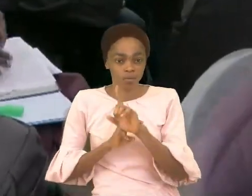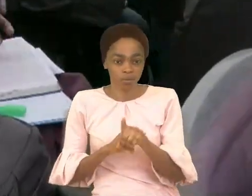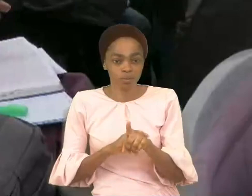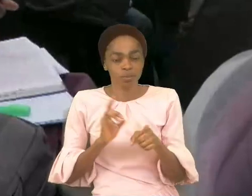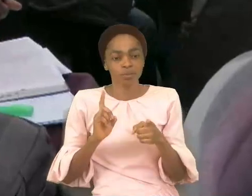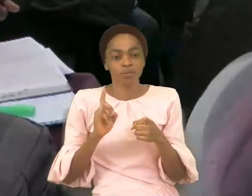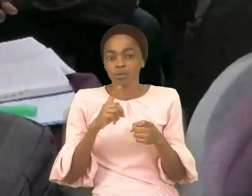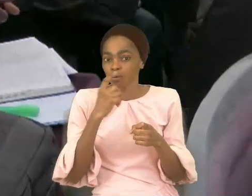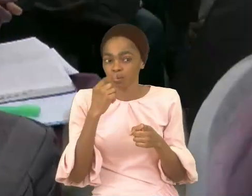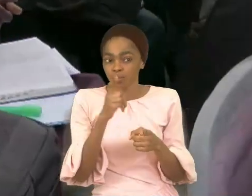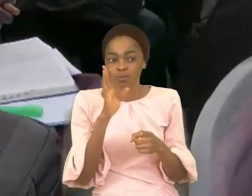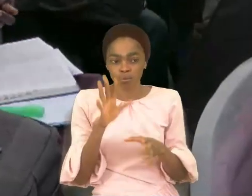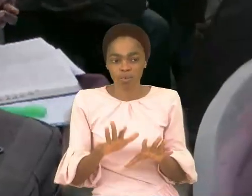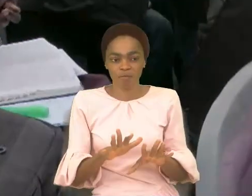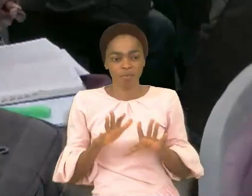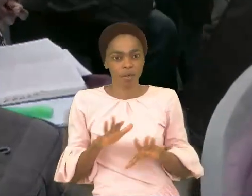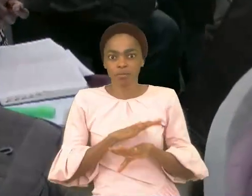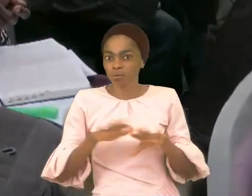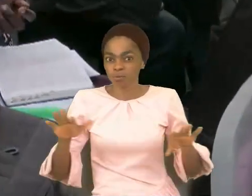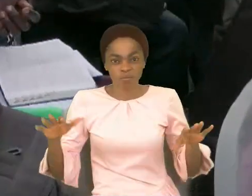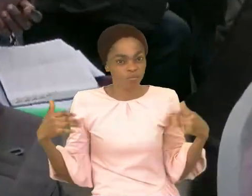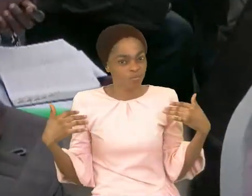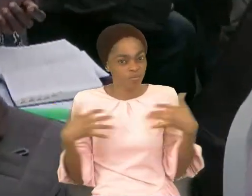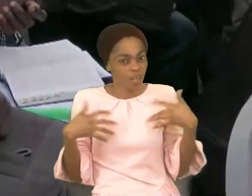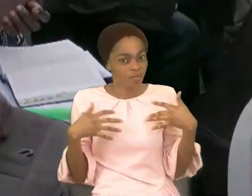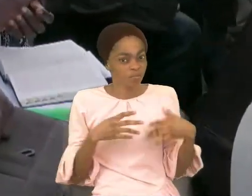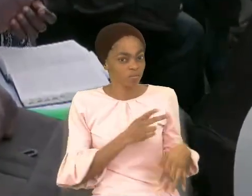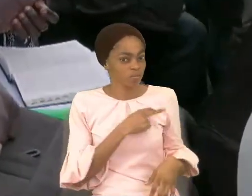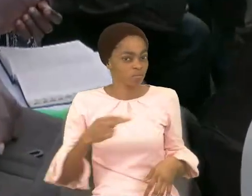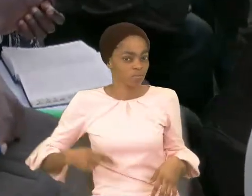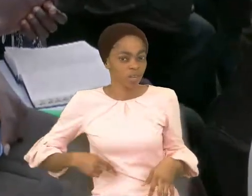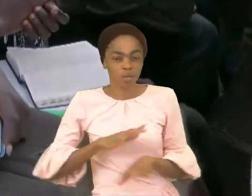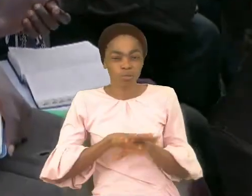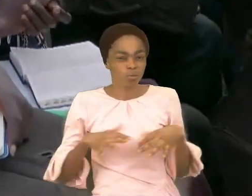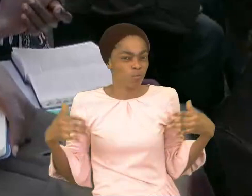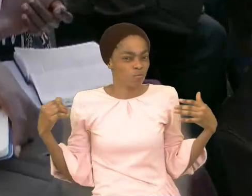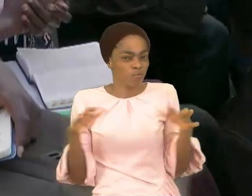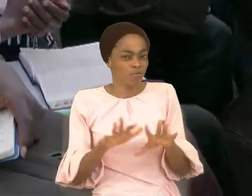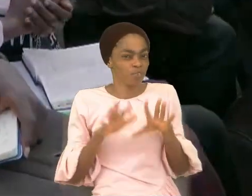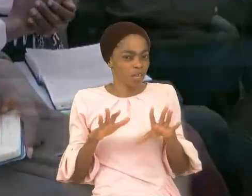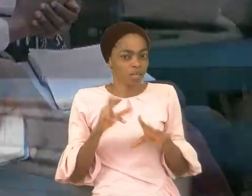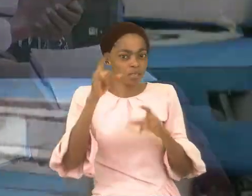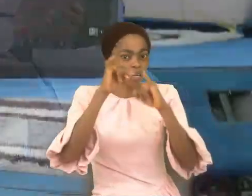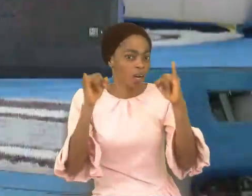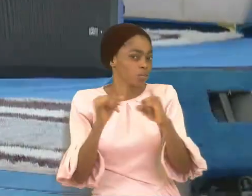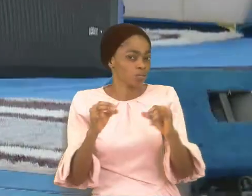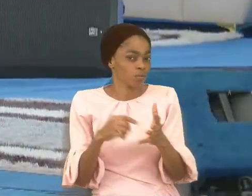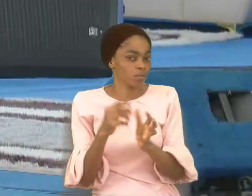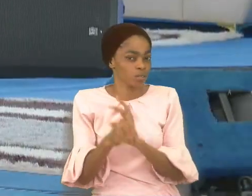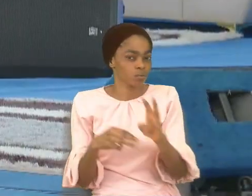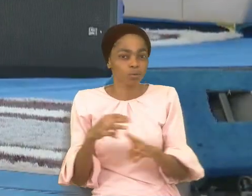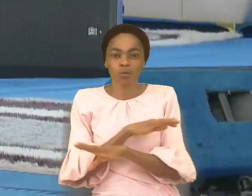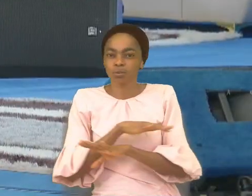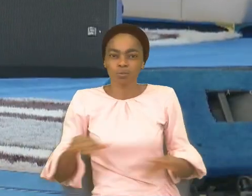God of this world. Don't fear those who threaten you in this world. I will forewarn